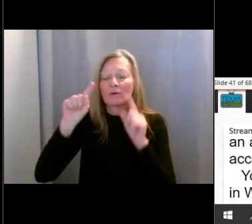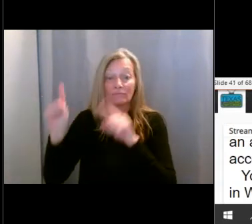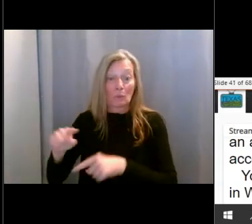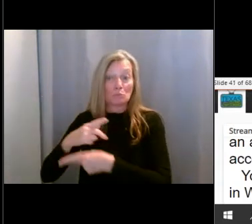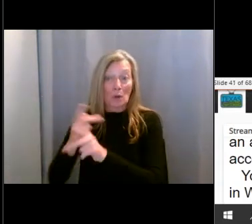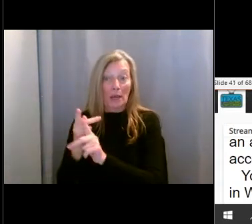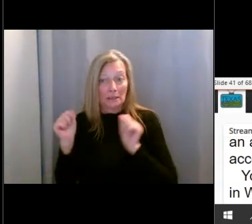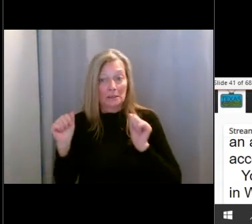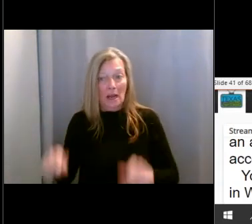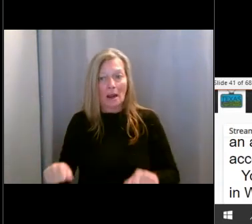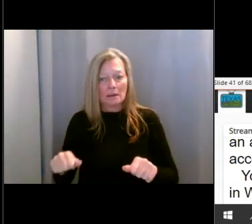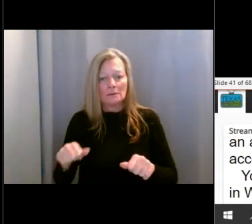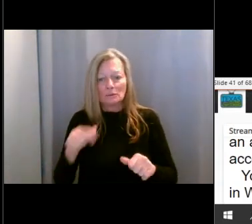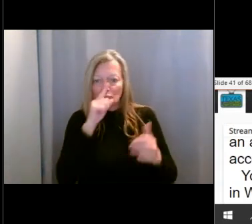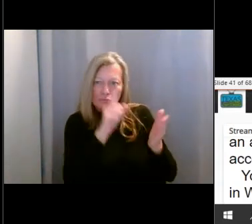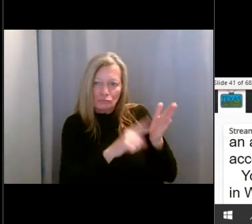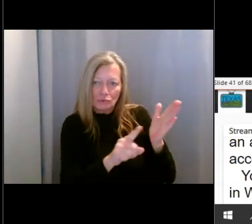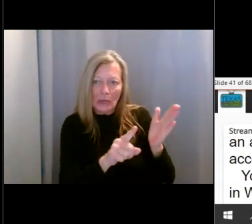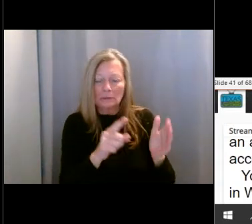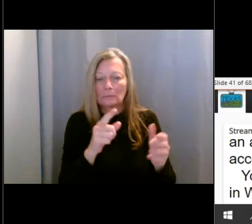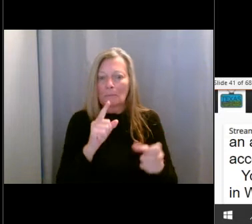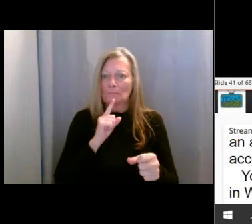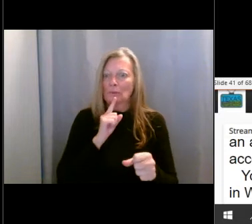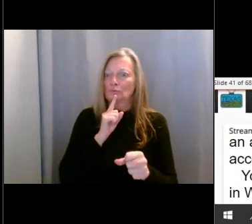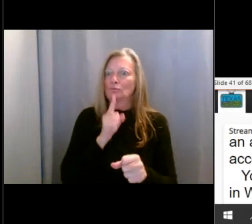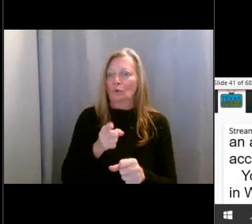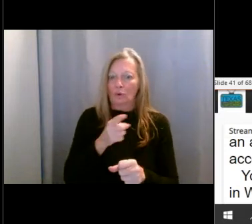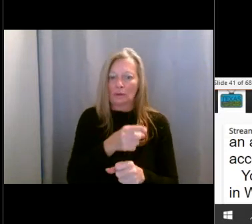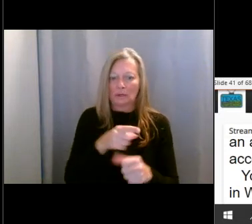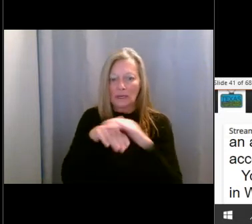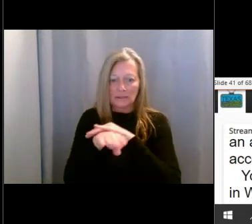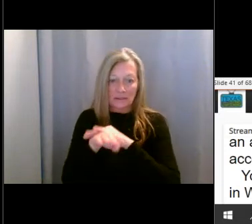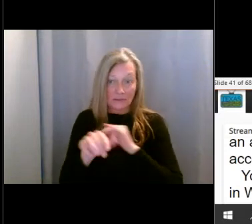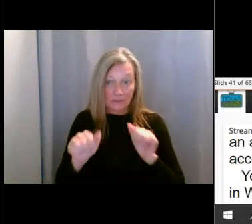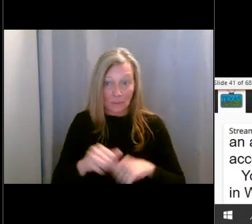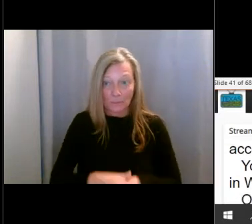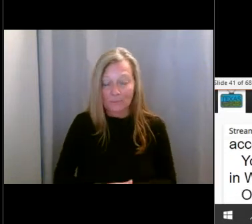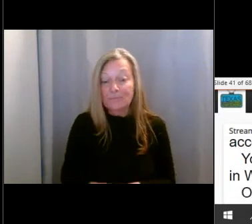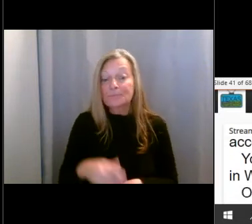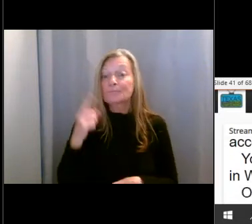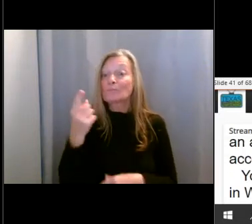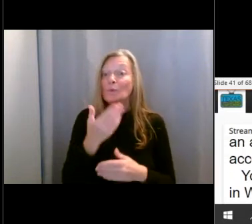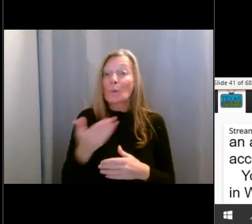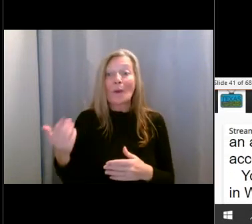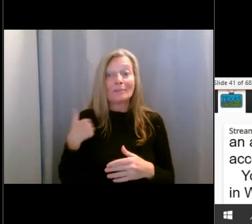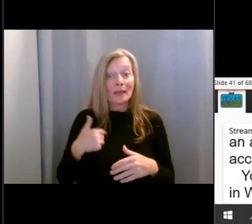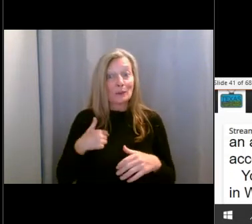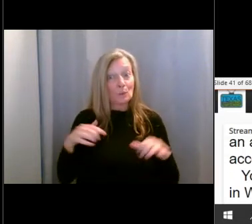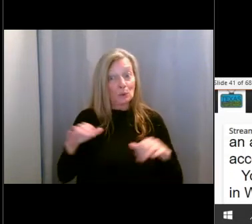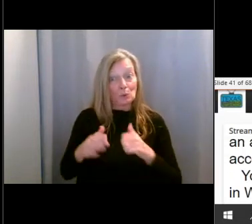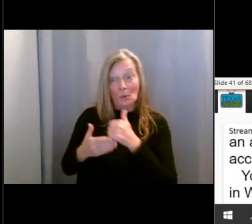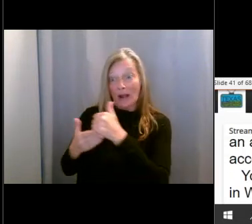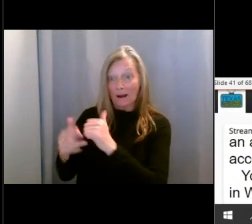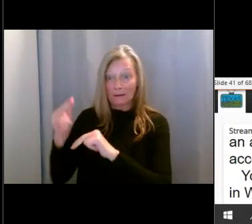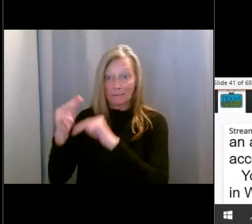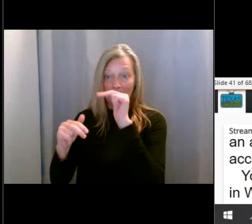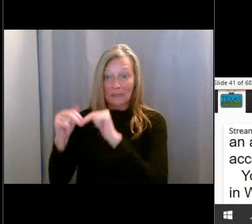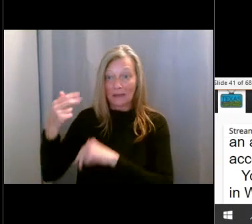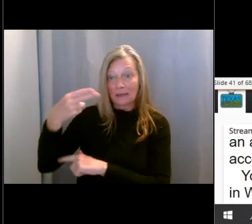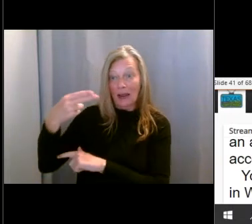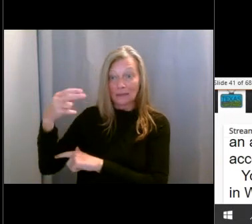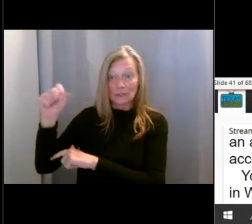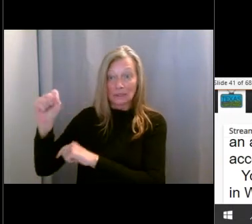on. Now, one of the things that we do to help build the HHS brand so people can follow